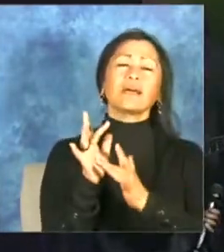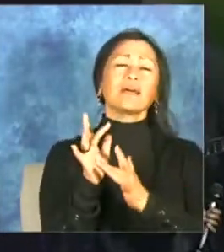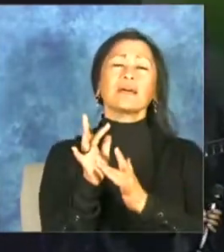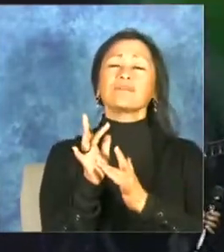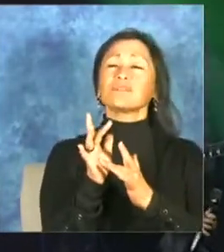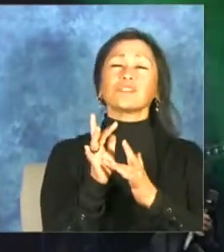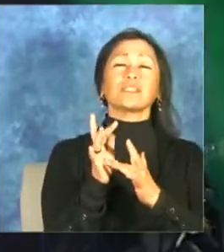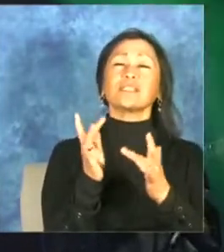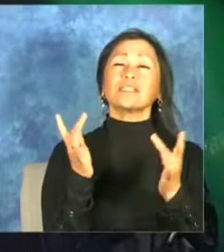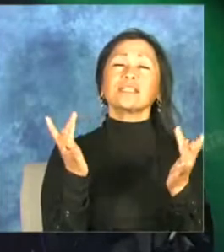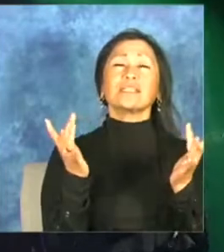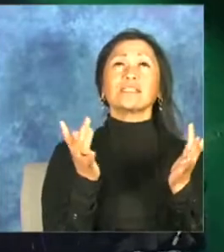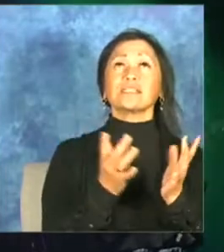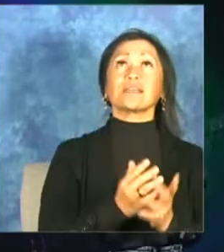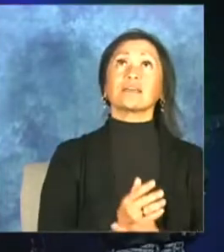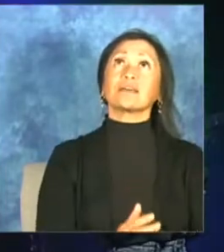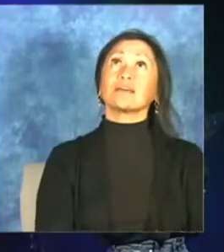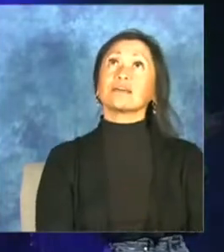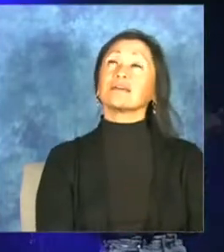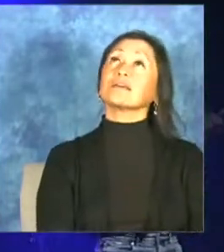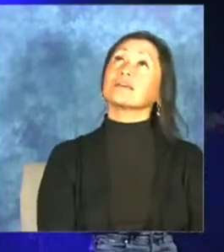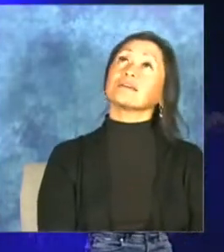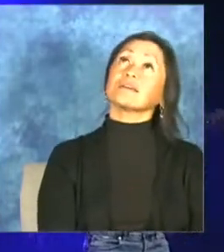name of